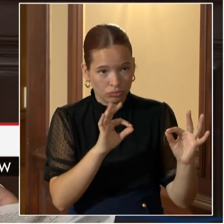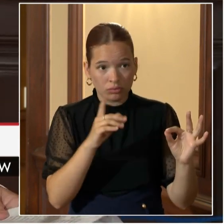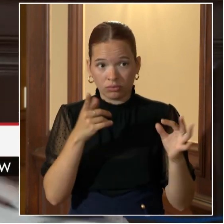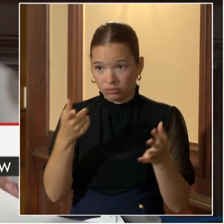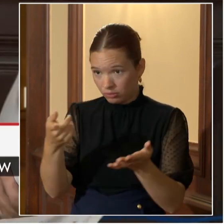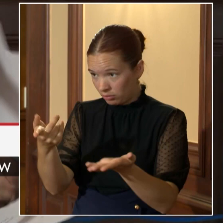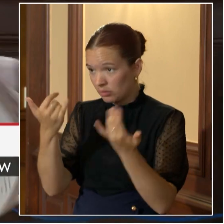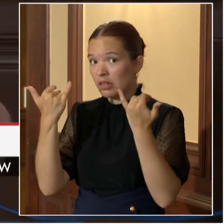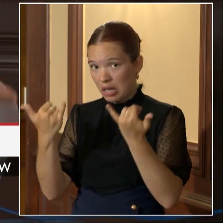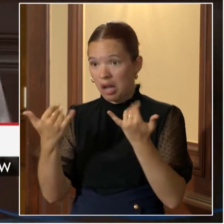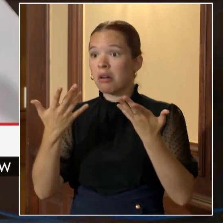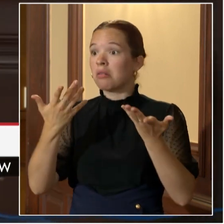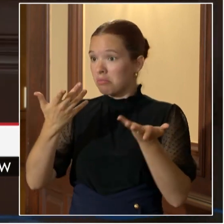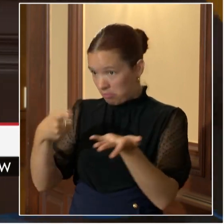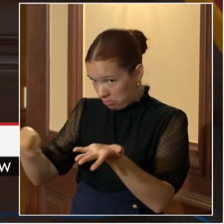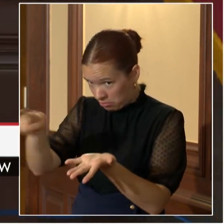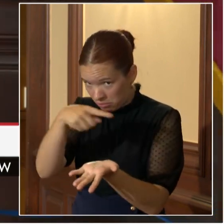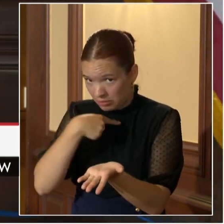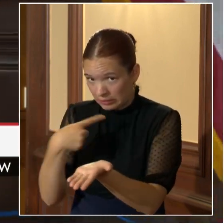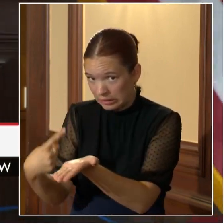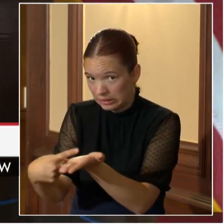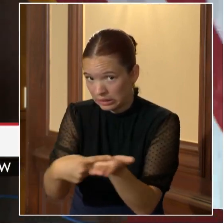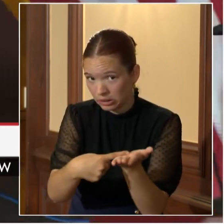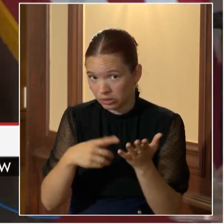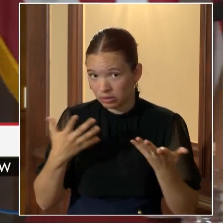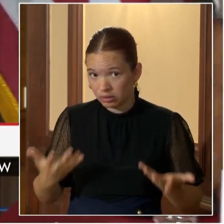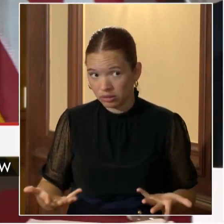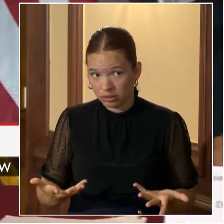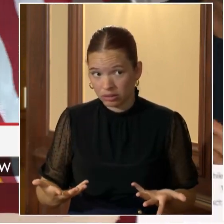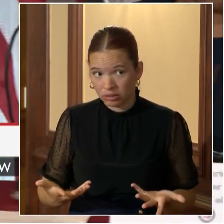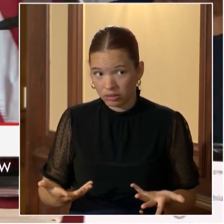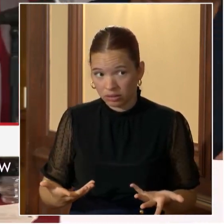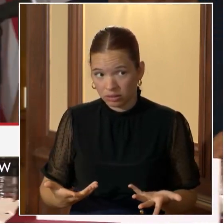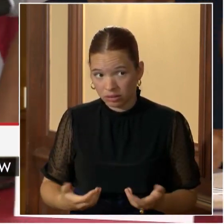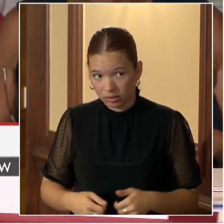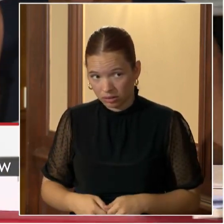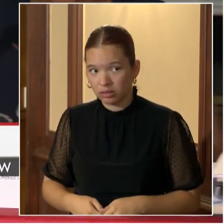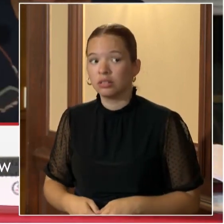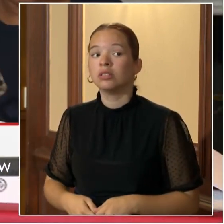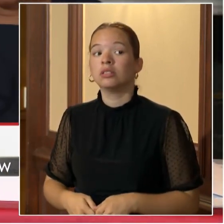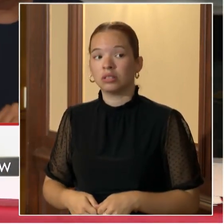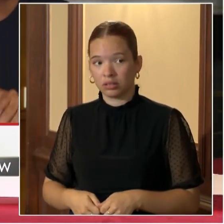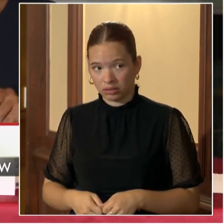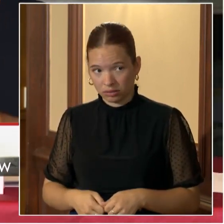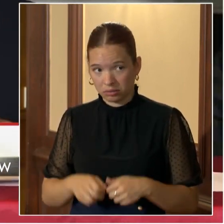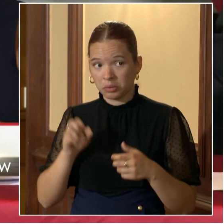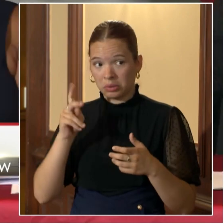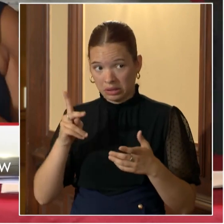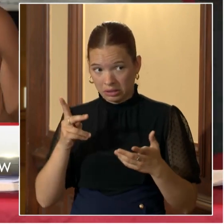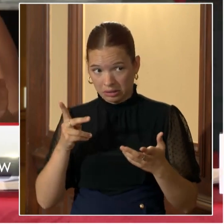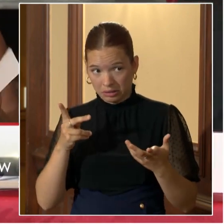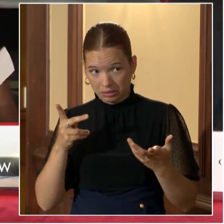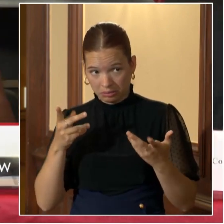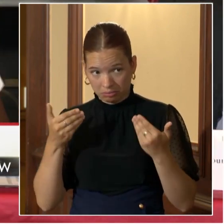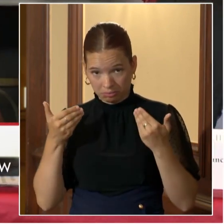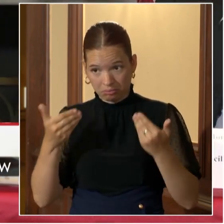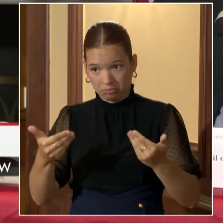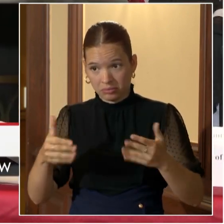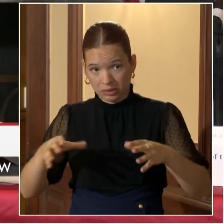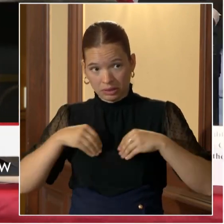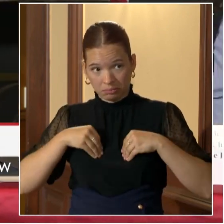Okay, there is a motion on the floor to adopt the budget as